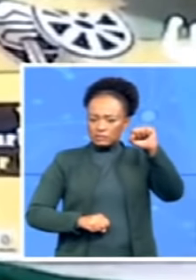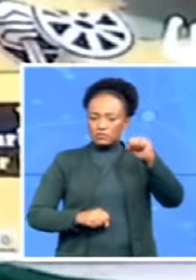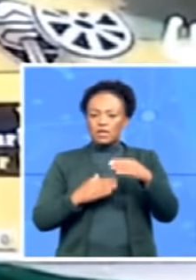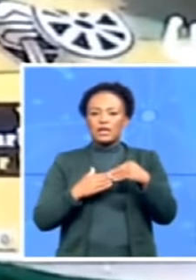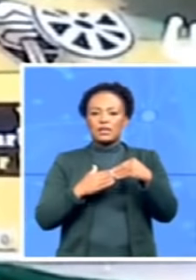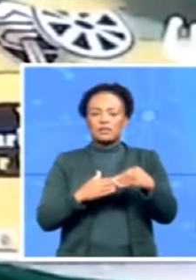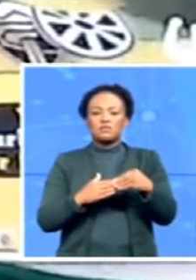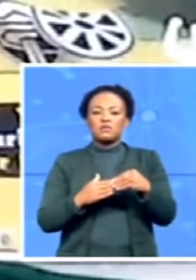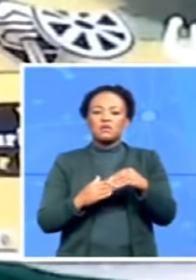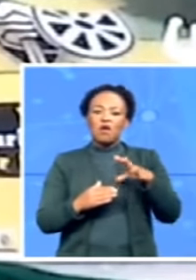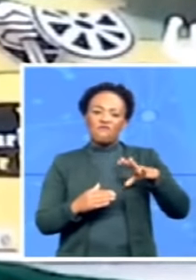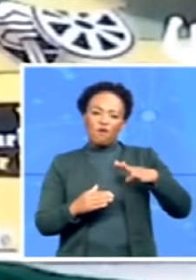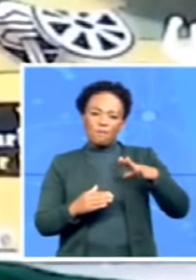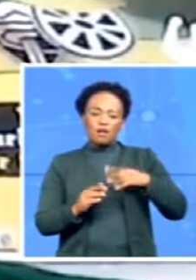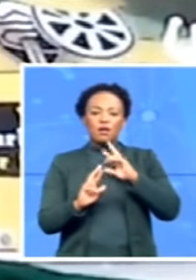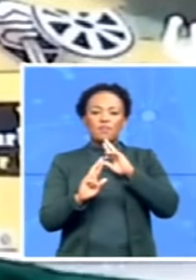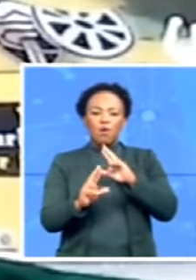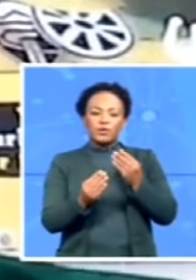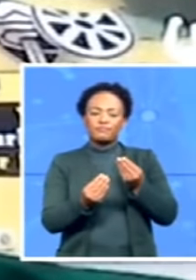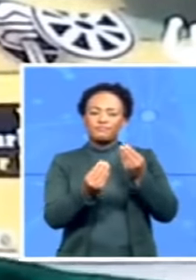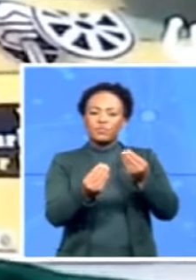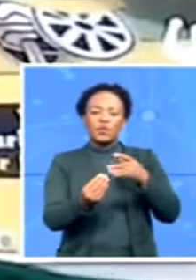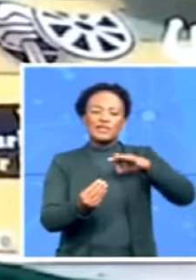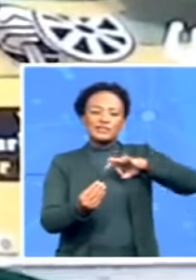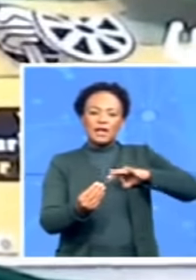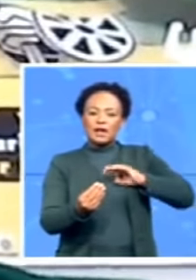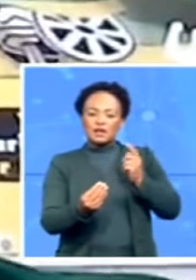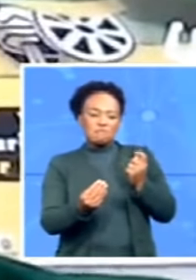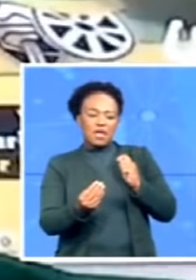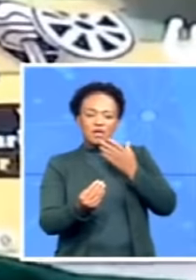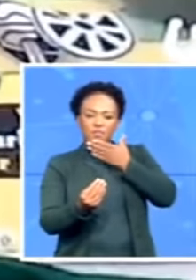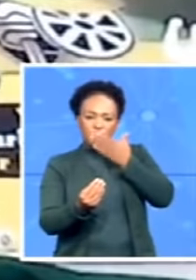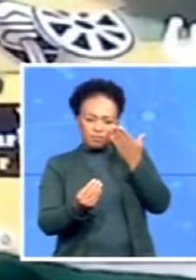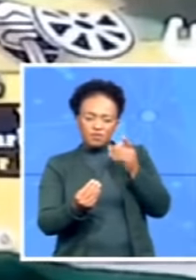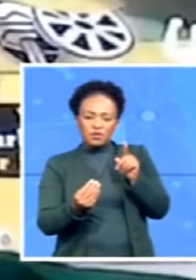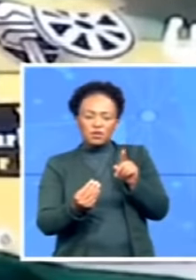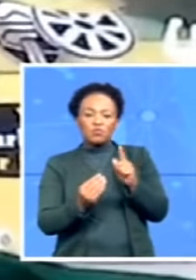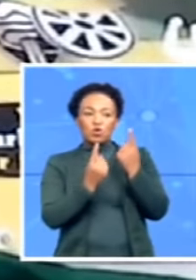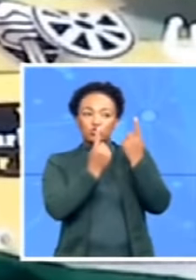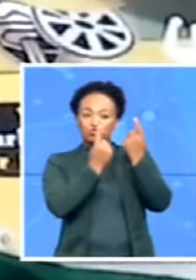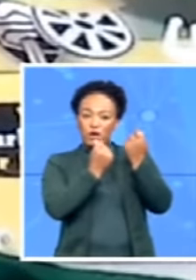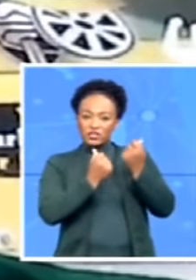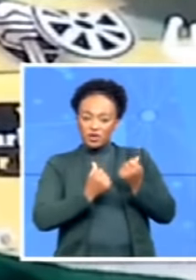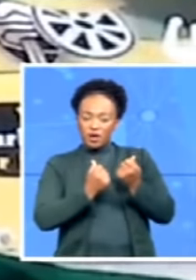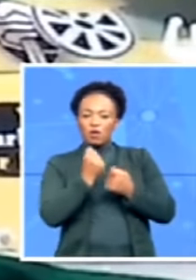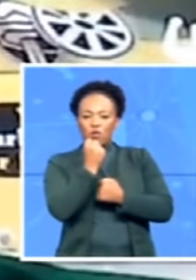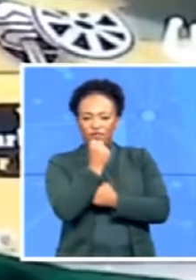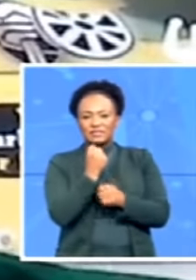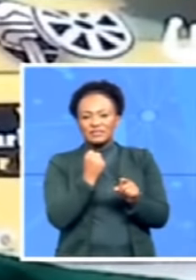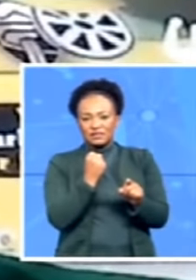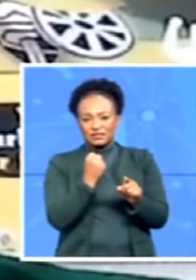of unpaid salaries, as well as the plan by the Treasurer General's office to settle all outstanding